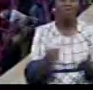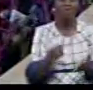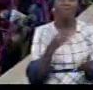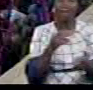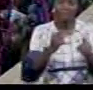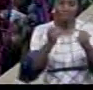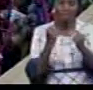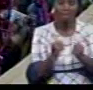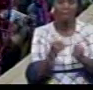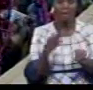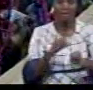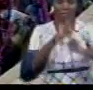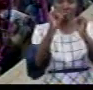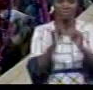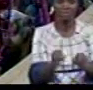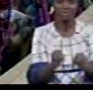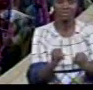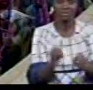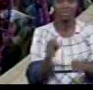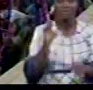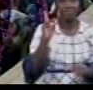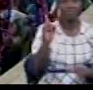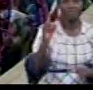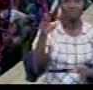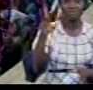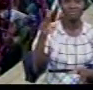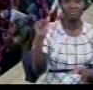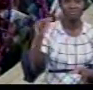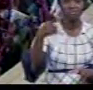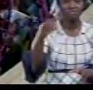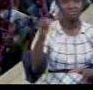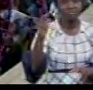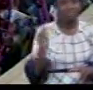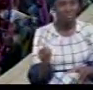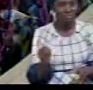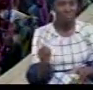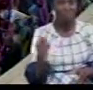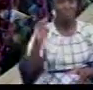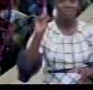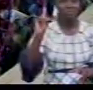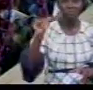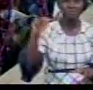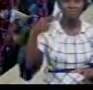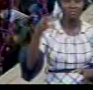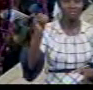of Dagon, dragon in your life.